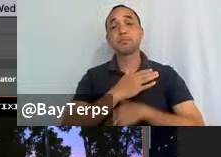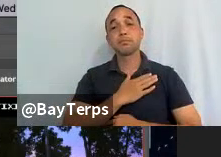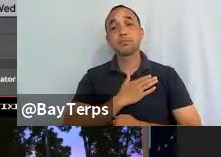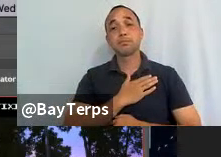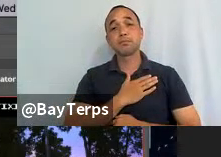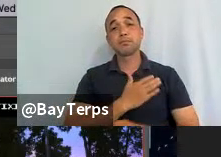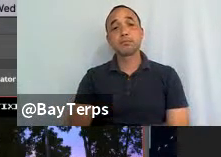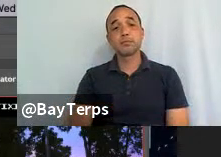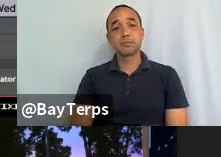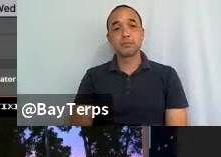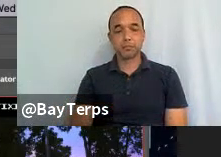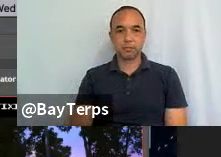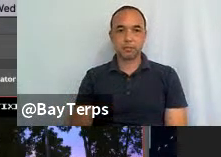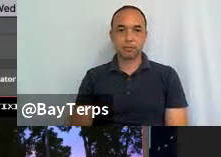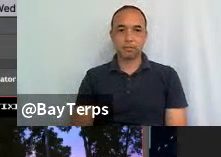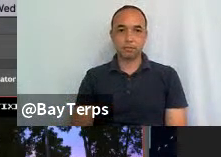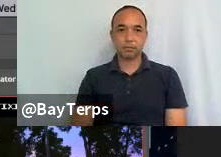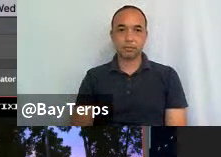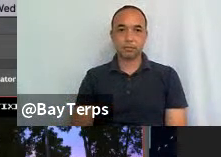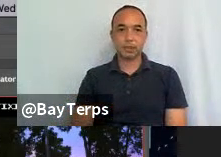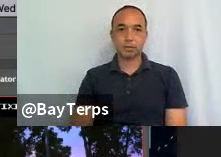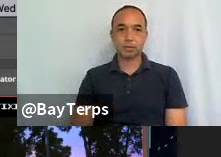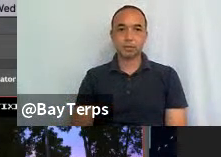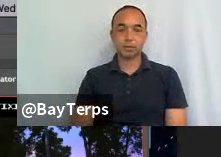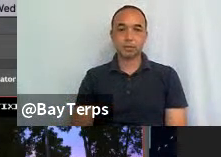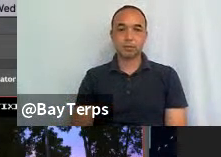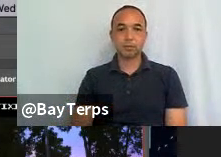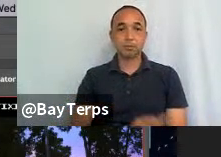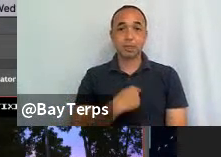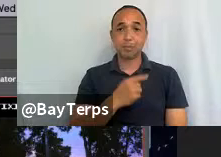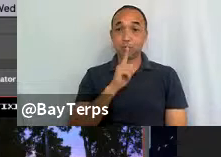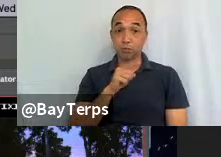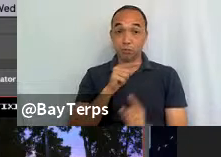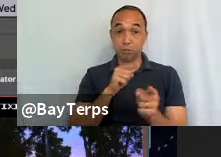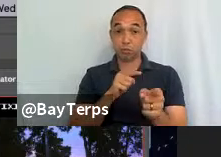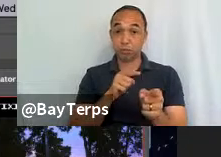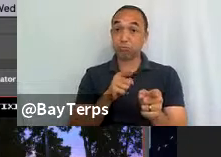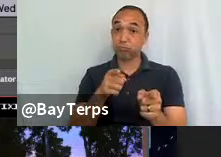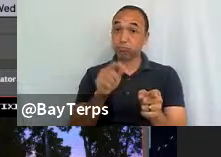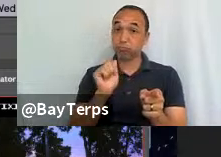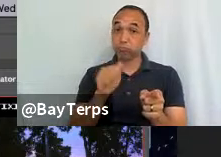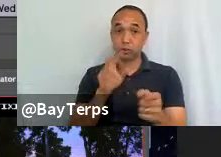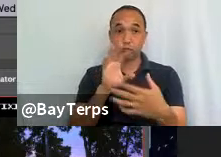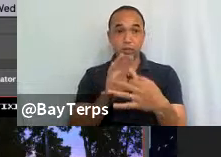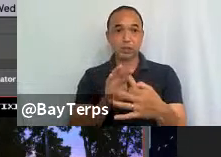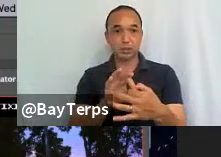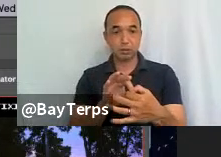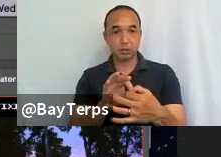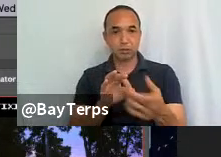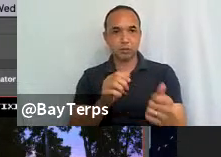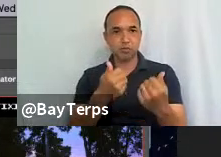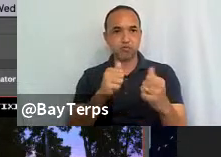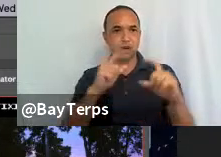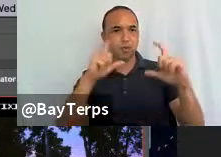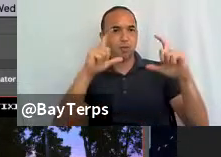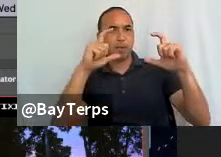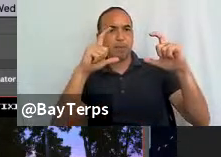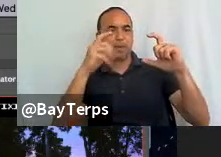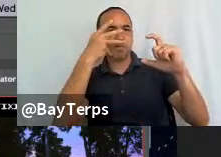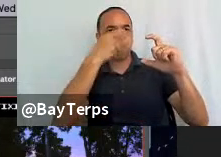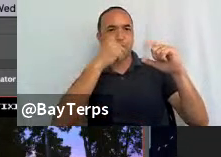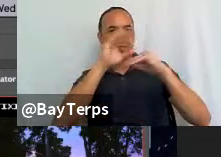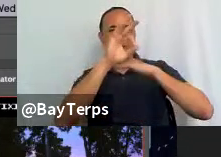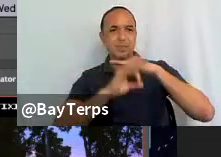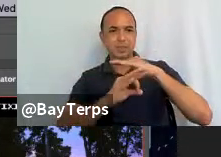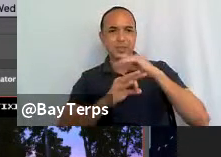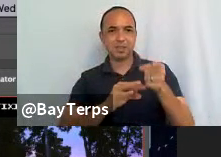And I'm sure that this is something that a lot of people can relate to, where you try to take a picture of a beautiful sunset and you